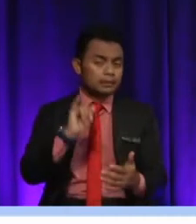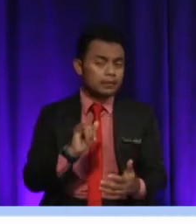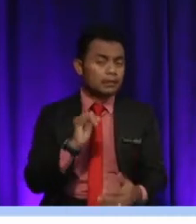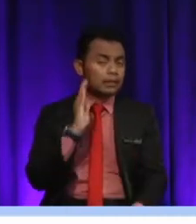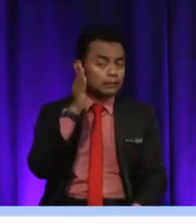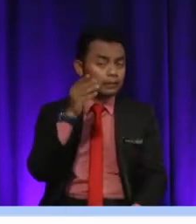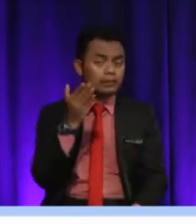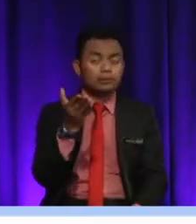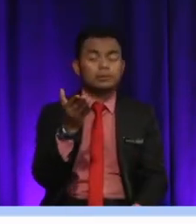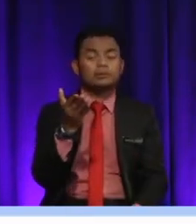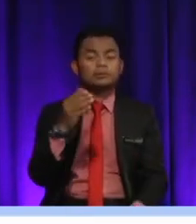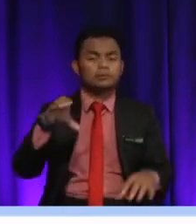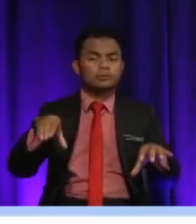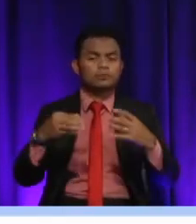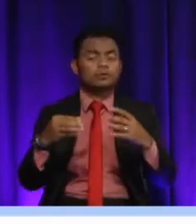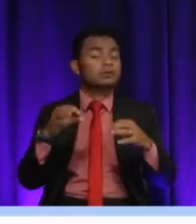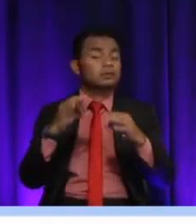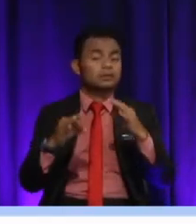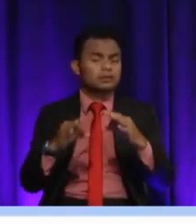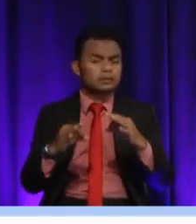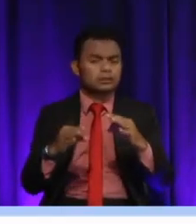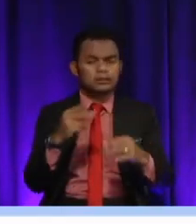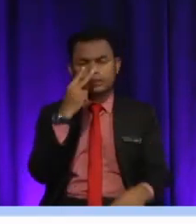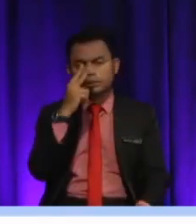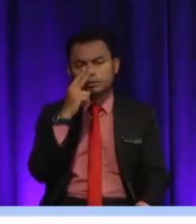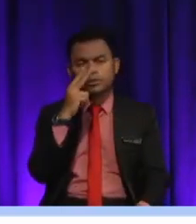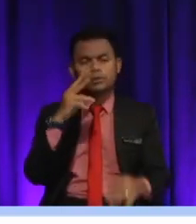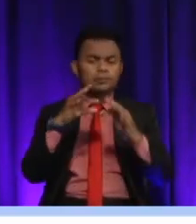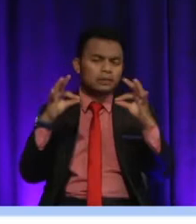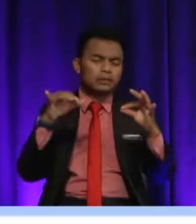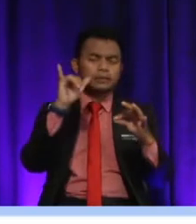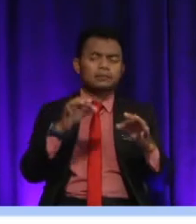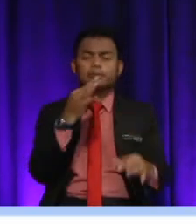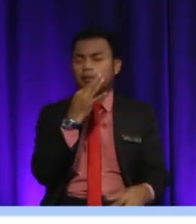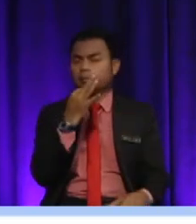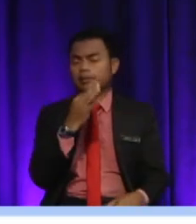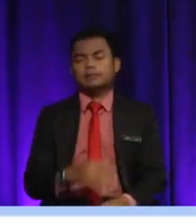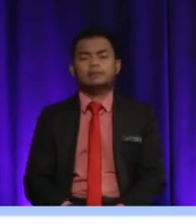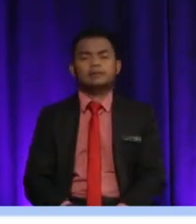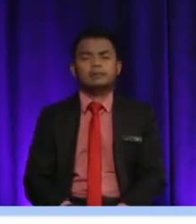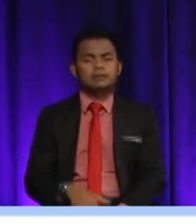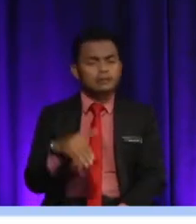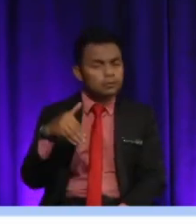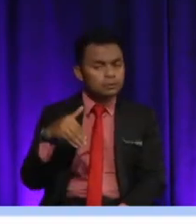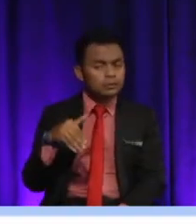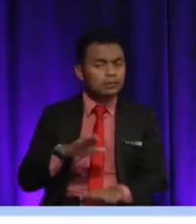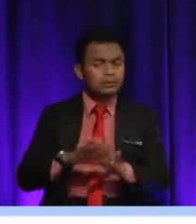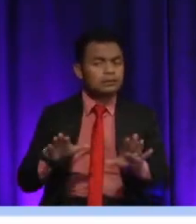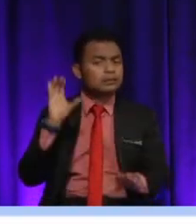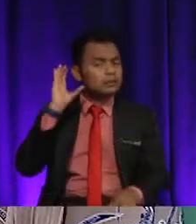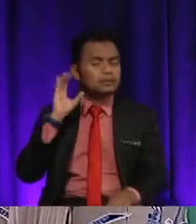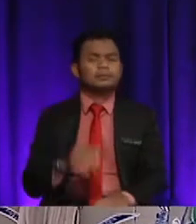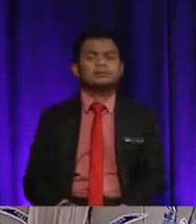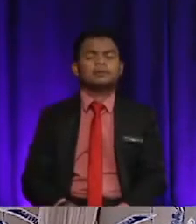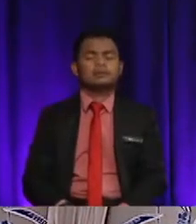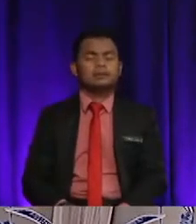the text, the yellowed word inherited, there might be some people who wouldn't know what it means. Okay, so guys, what do you